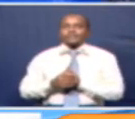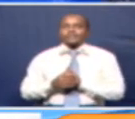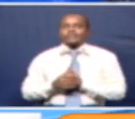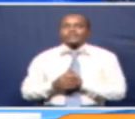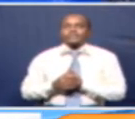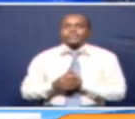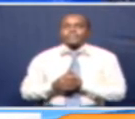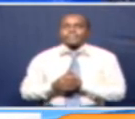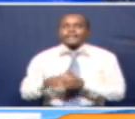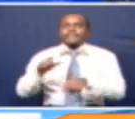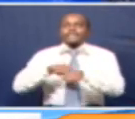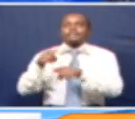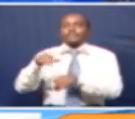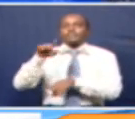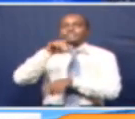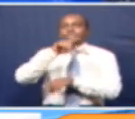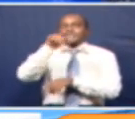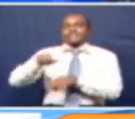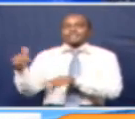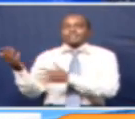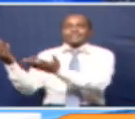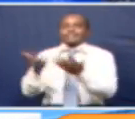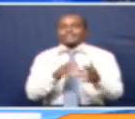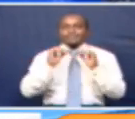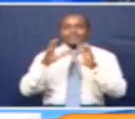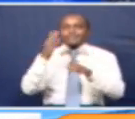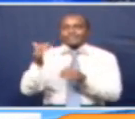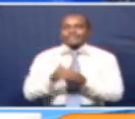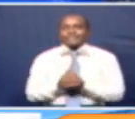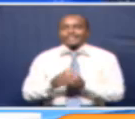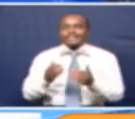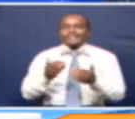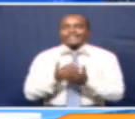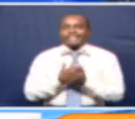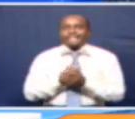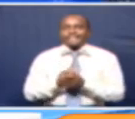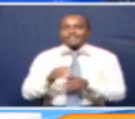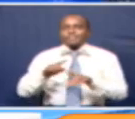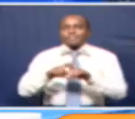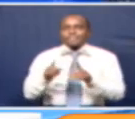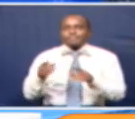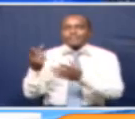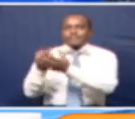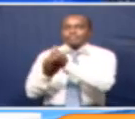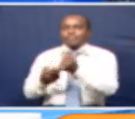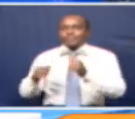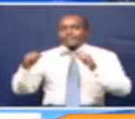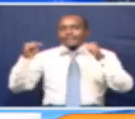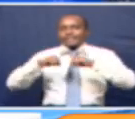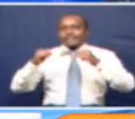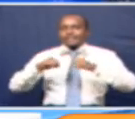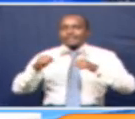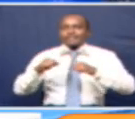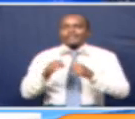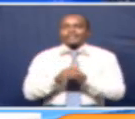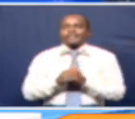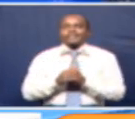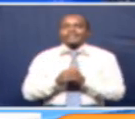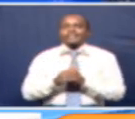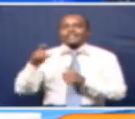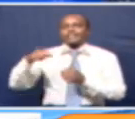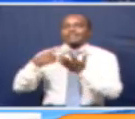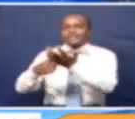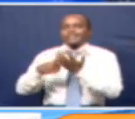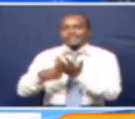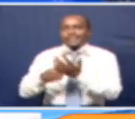think everyone is within their rights to decide what is big or not big for them. But at least both of you agree that there's need to talk. So